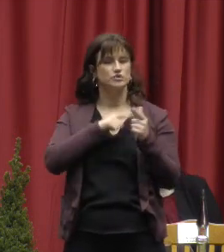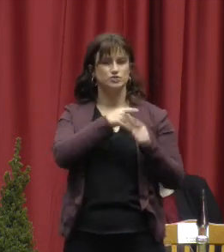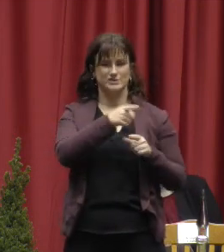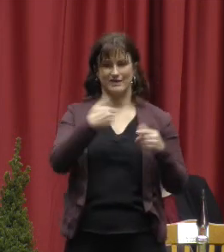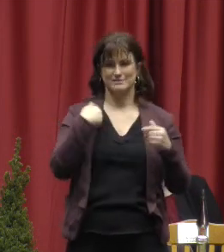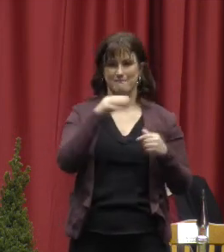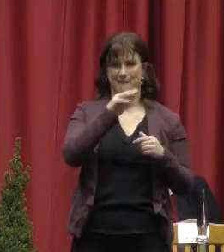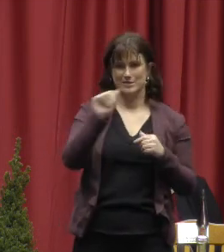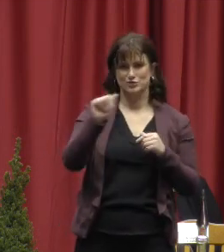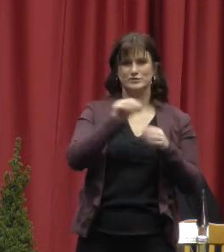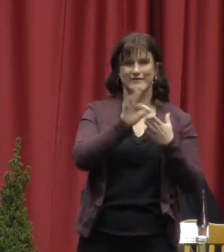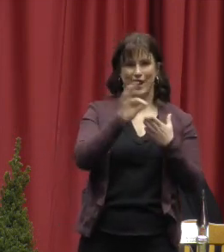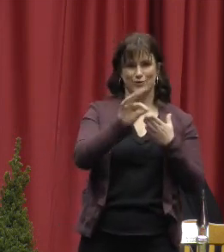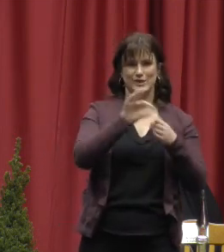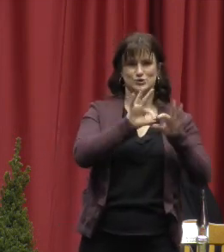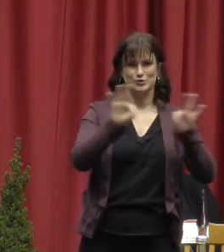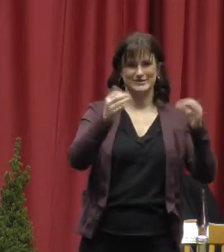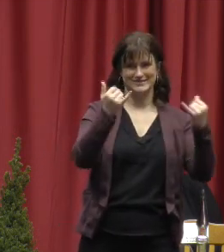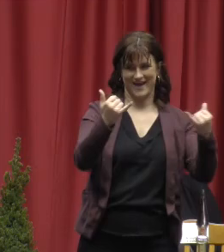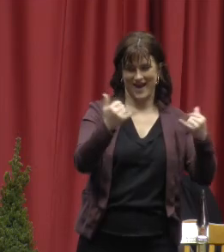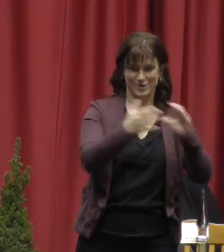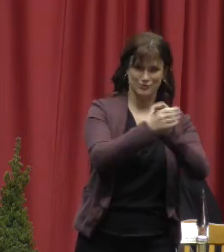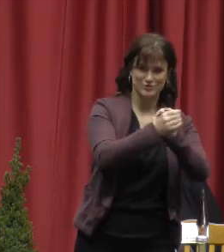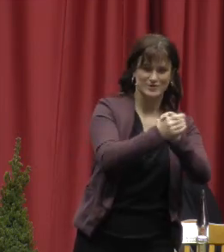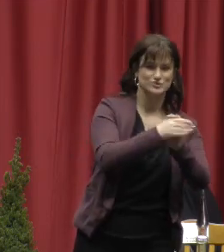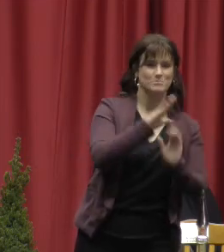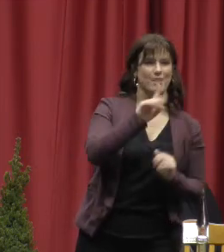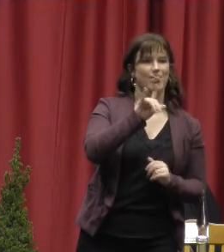degree today. Congratulations, Blair.